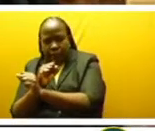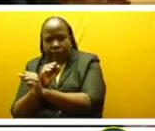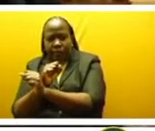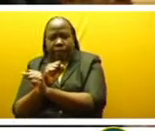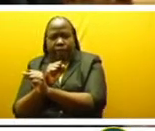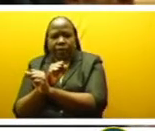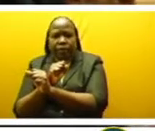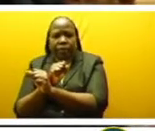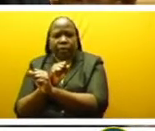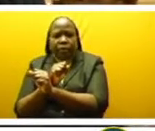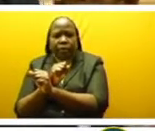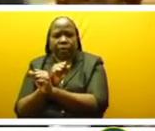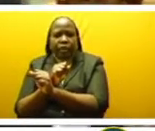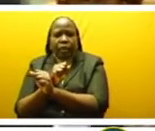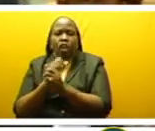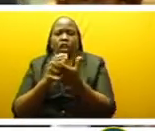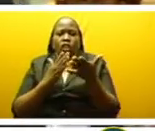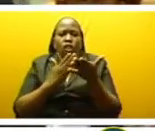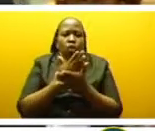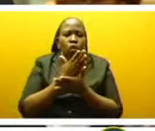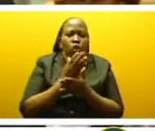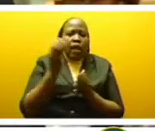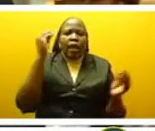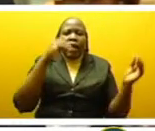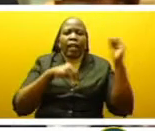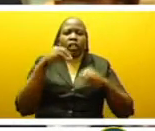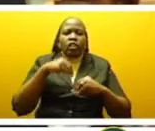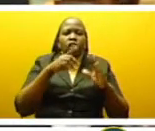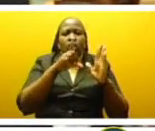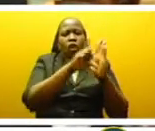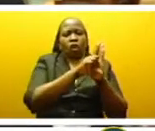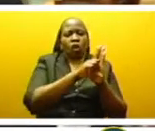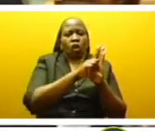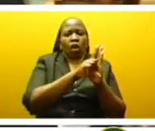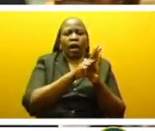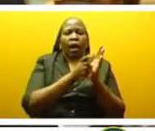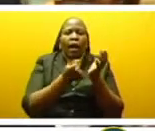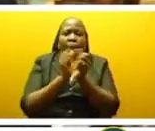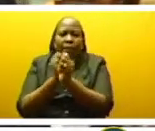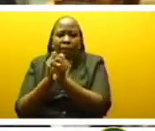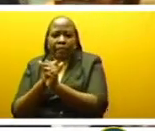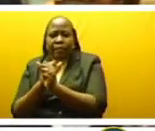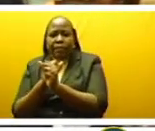through Election Law Amendment Act number 34 of 2017, effectively